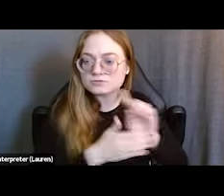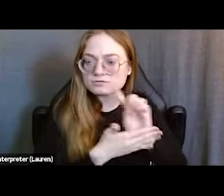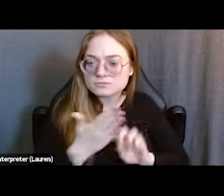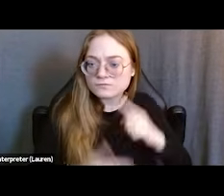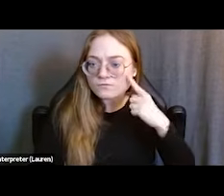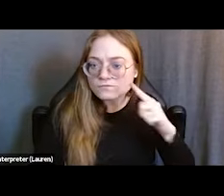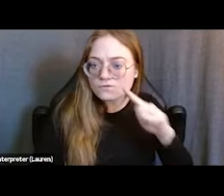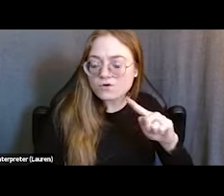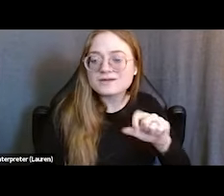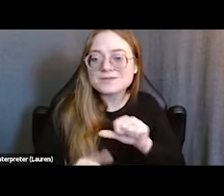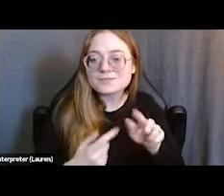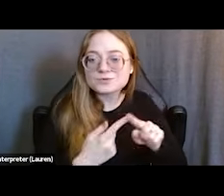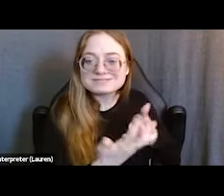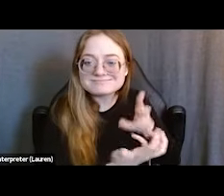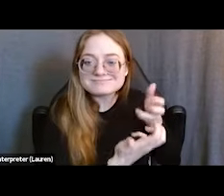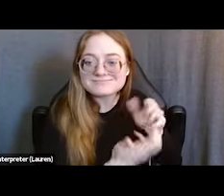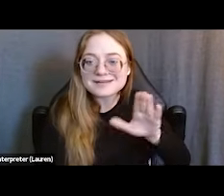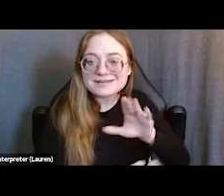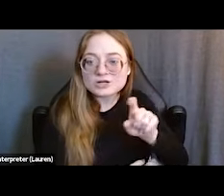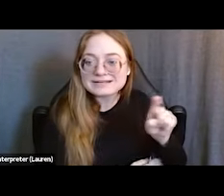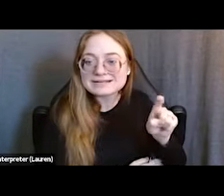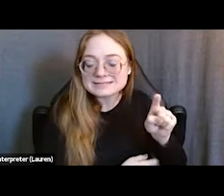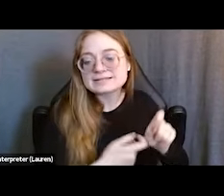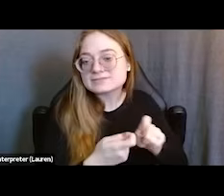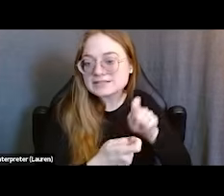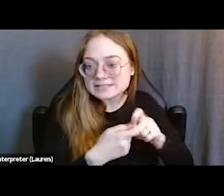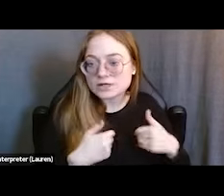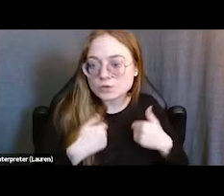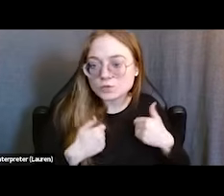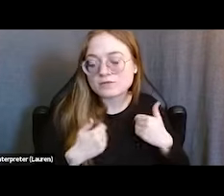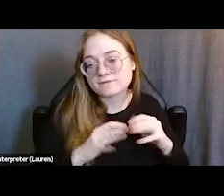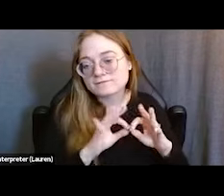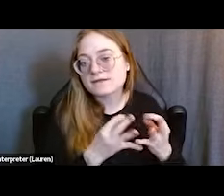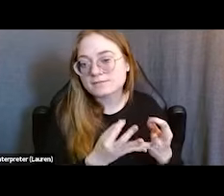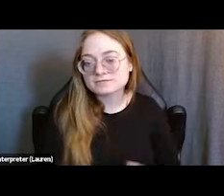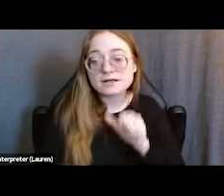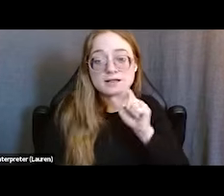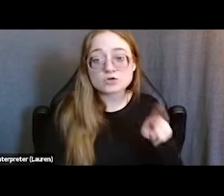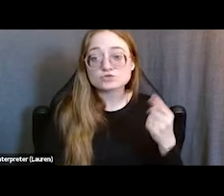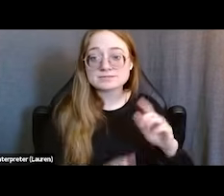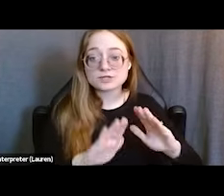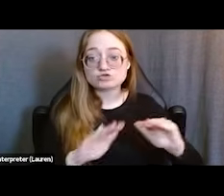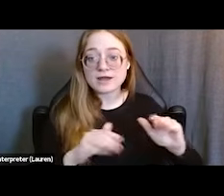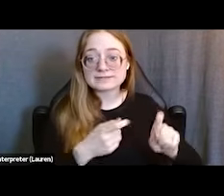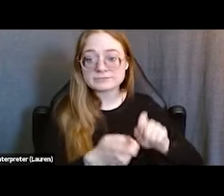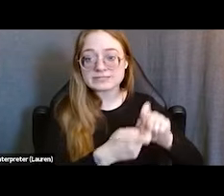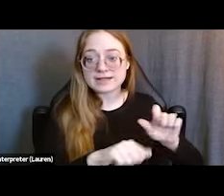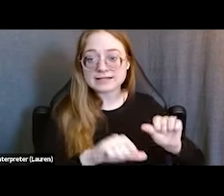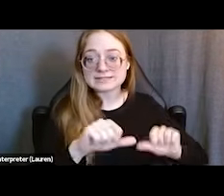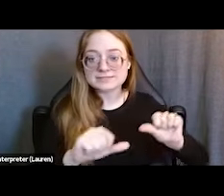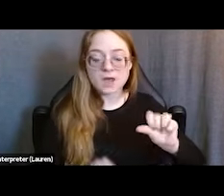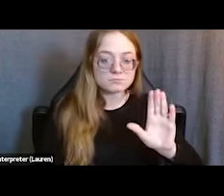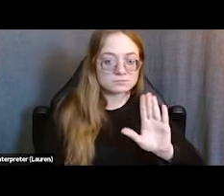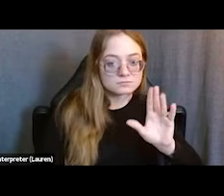able to meet the needs of particular youth and families. So it is not just a child-specific assessment. It